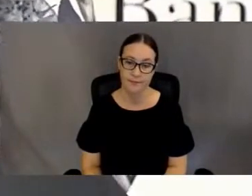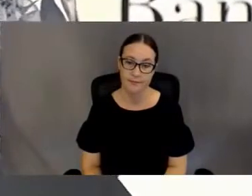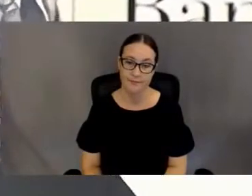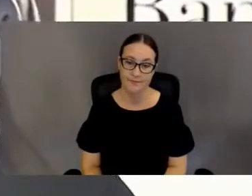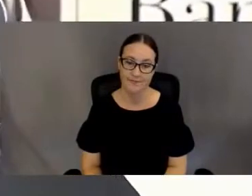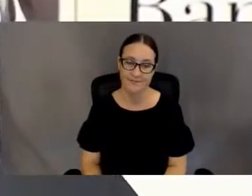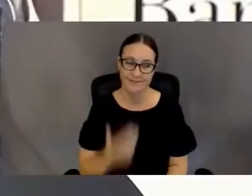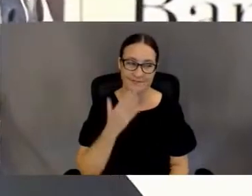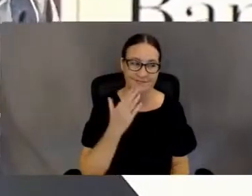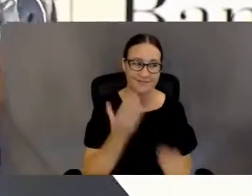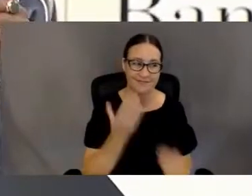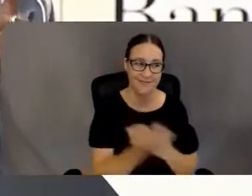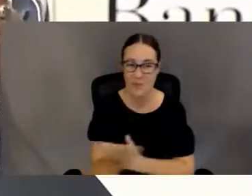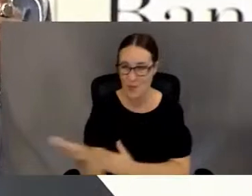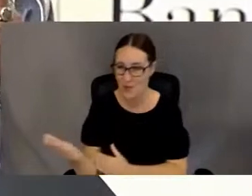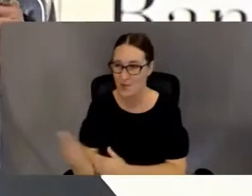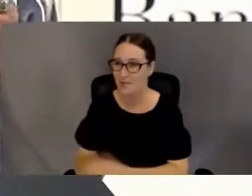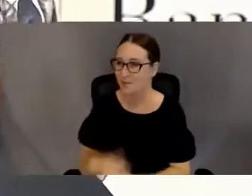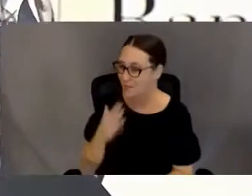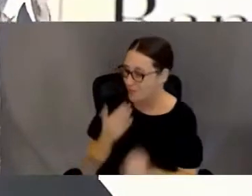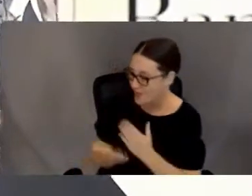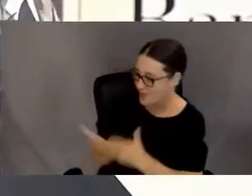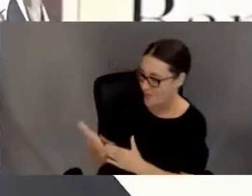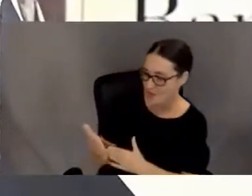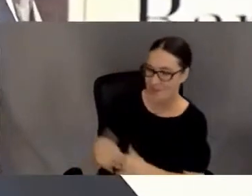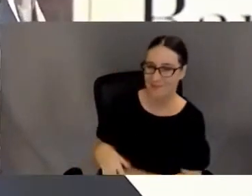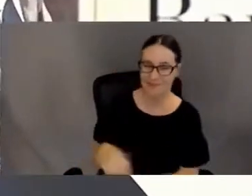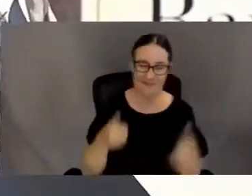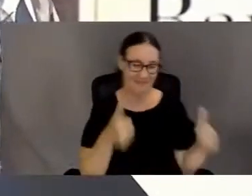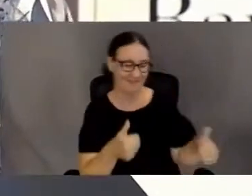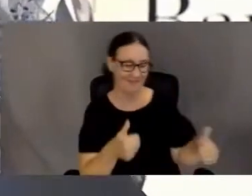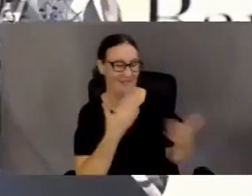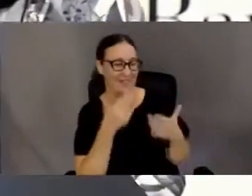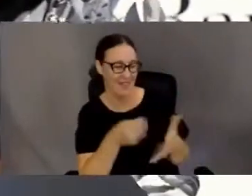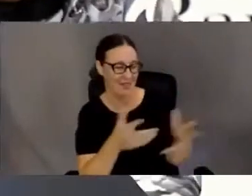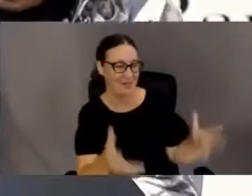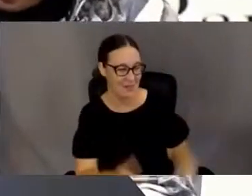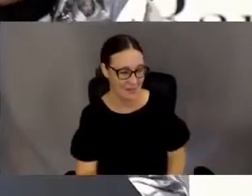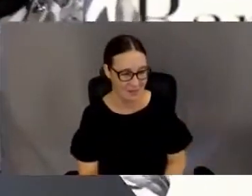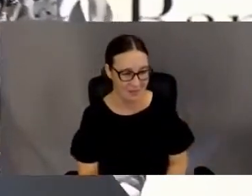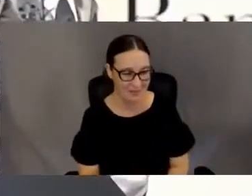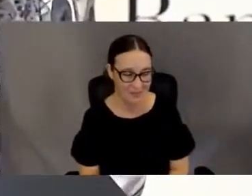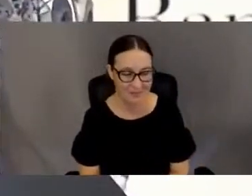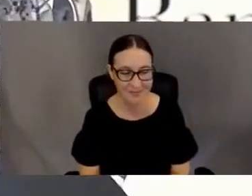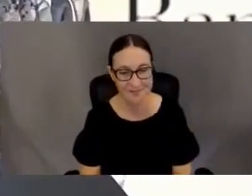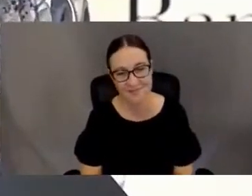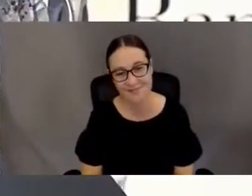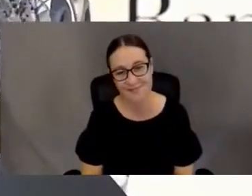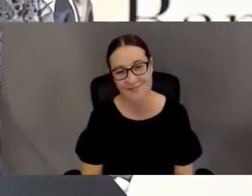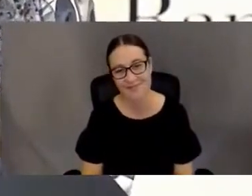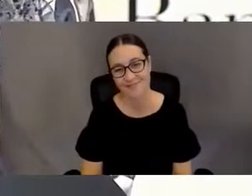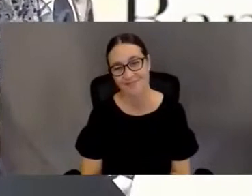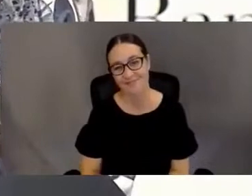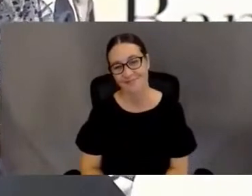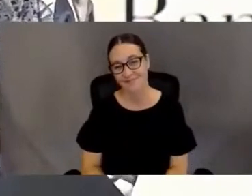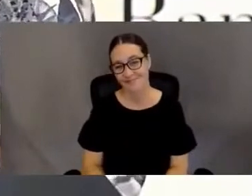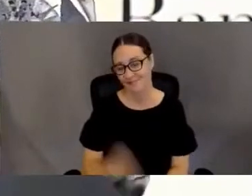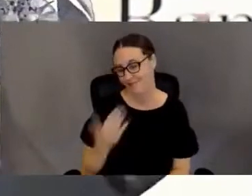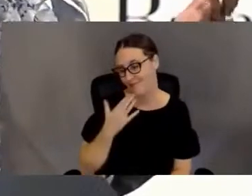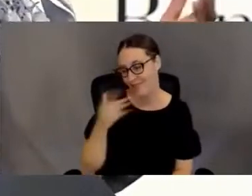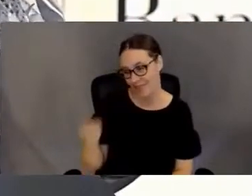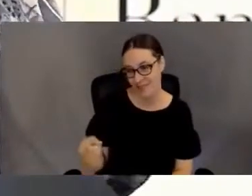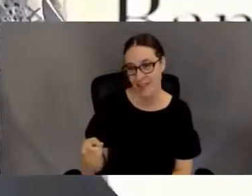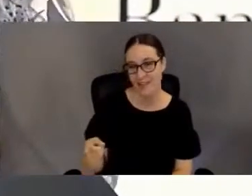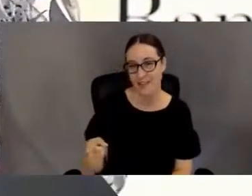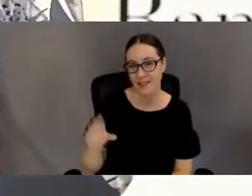Morning. You got it. Thank you so much. Let me thank Chief